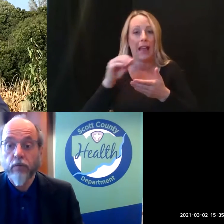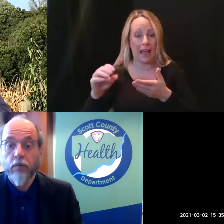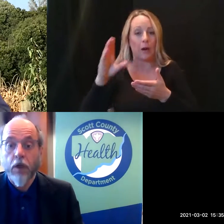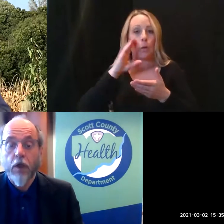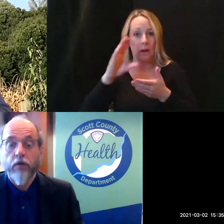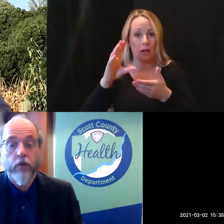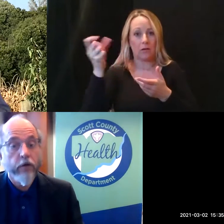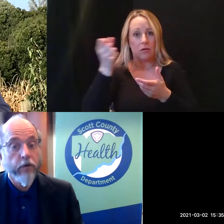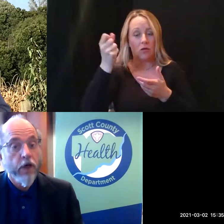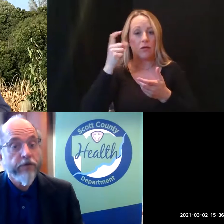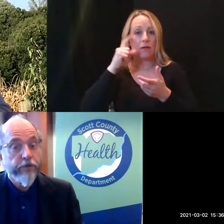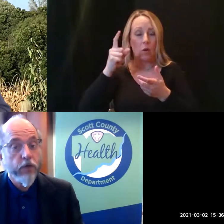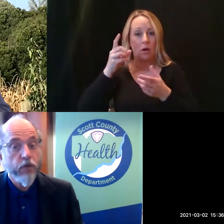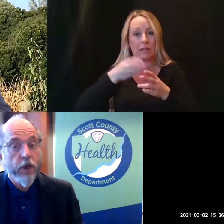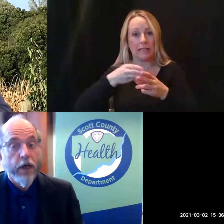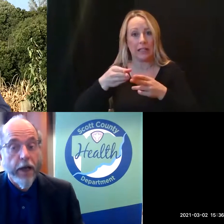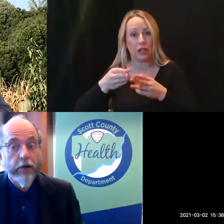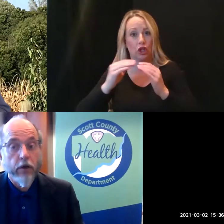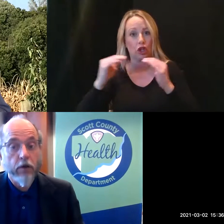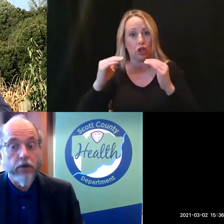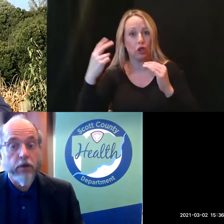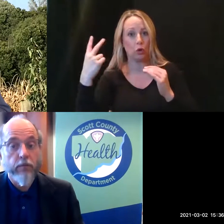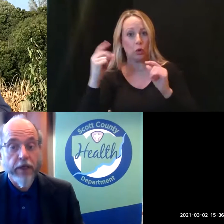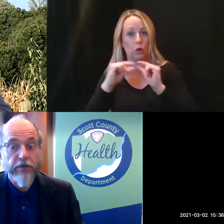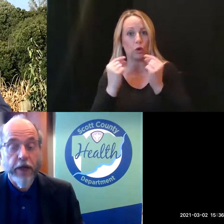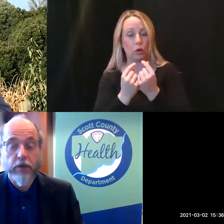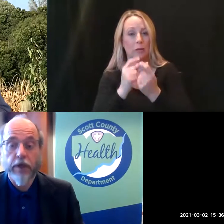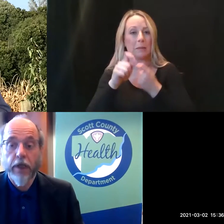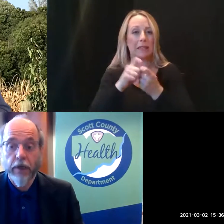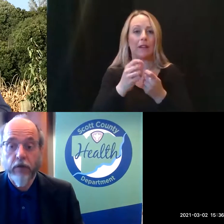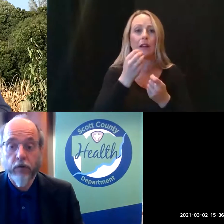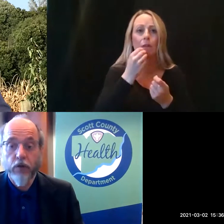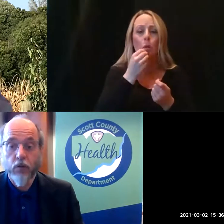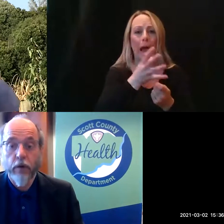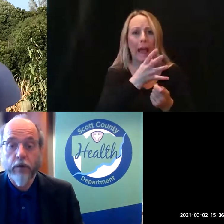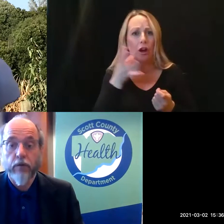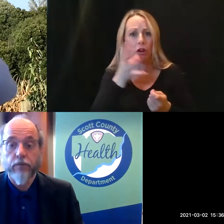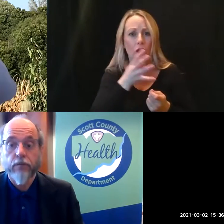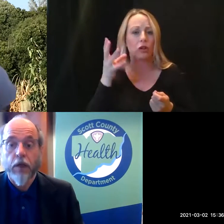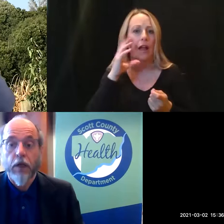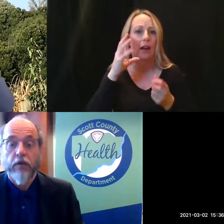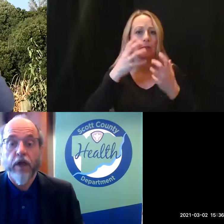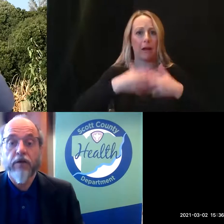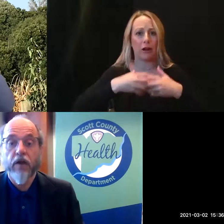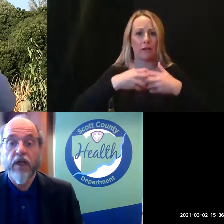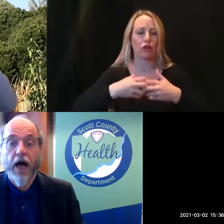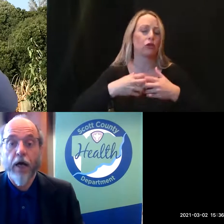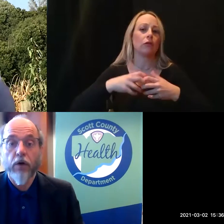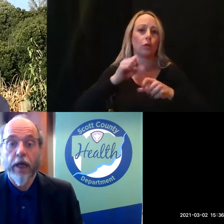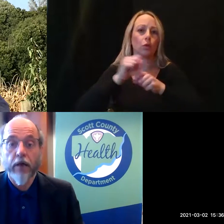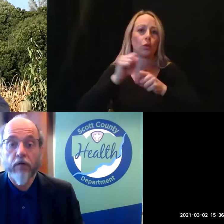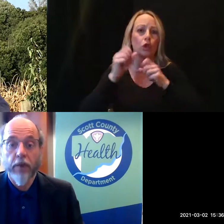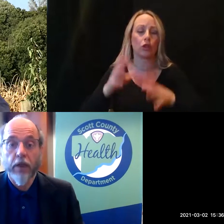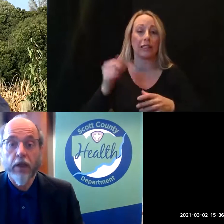groups, certain food, agriculture, manufacturing, and distribution workers. 17